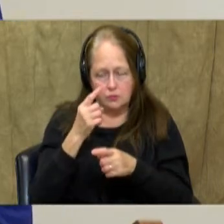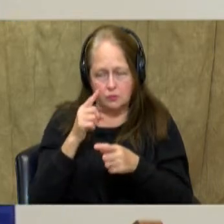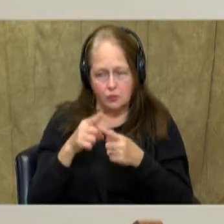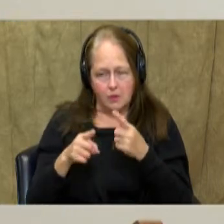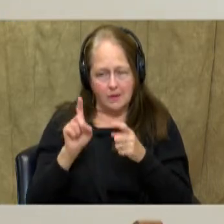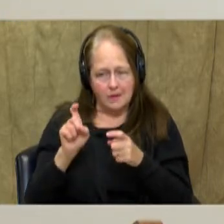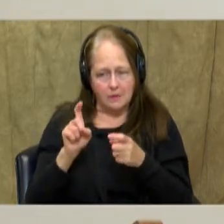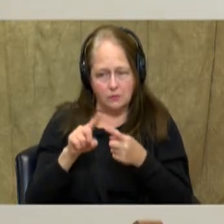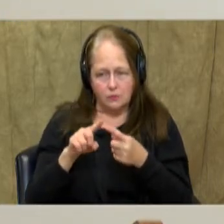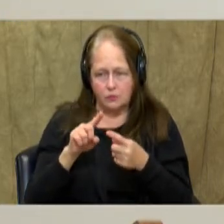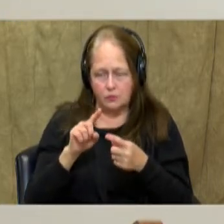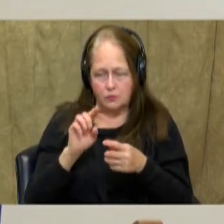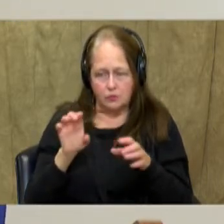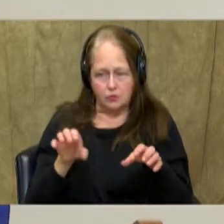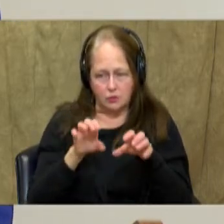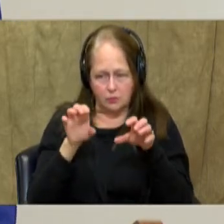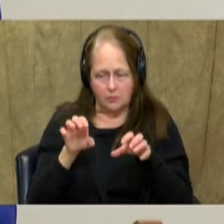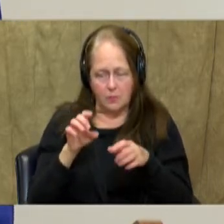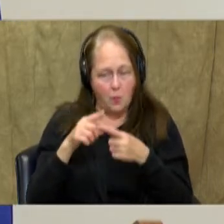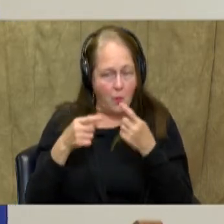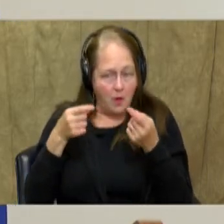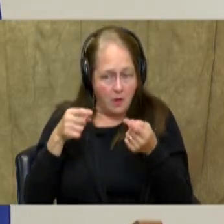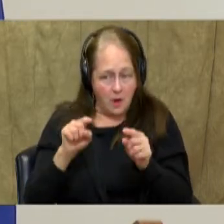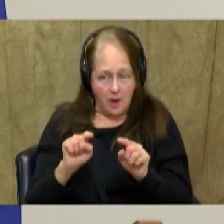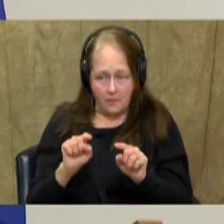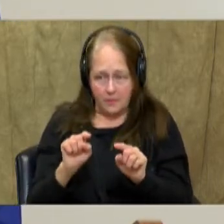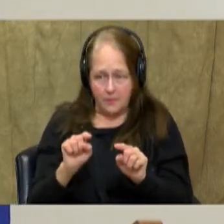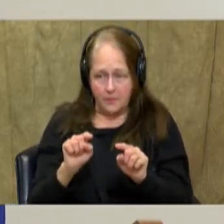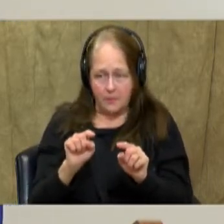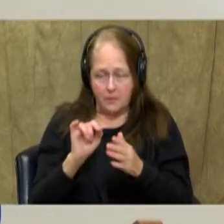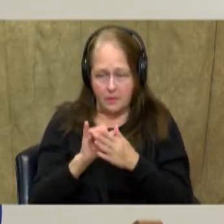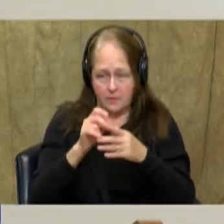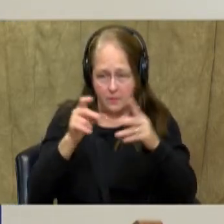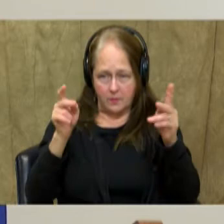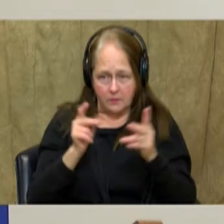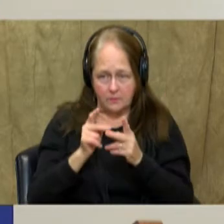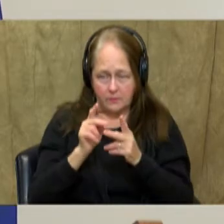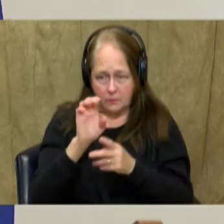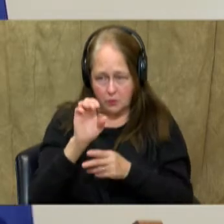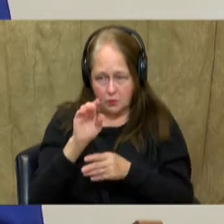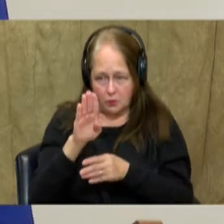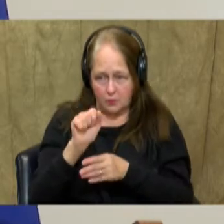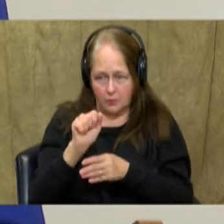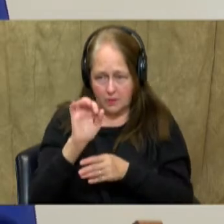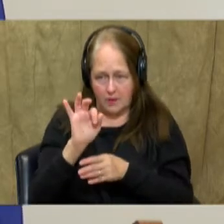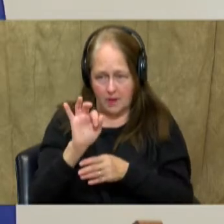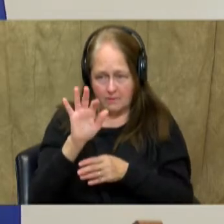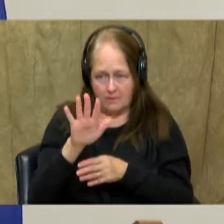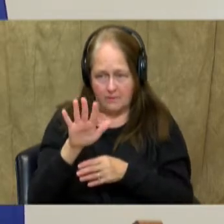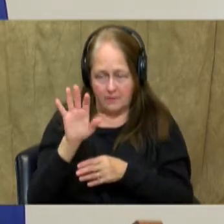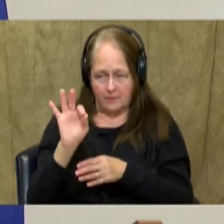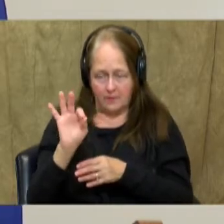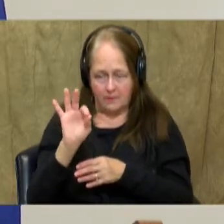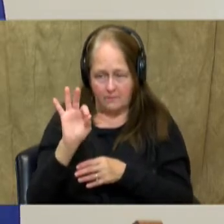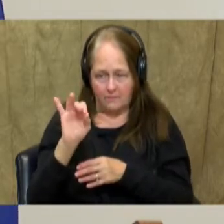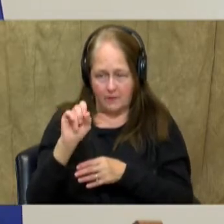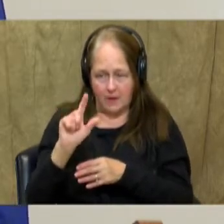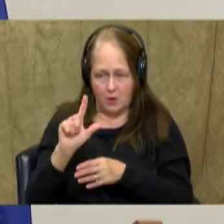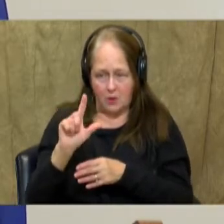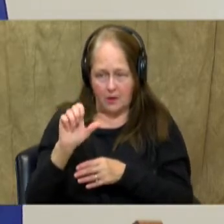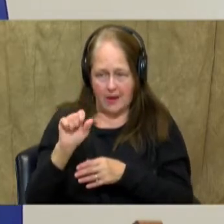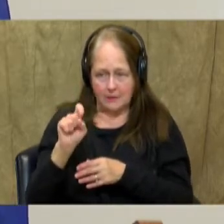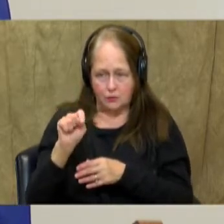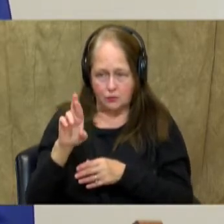do. So what ended up happening was this. In places like Cuba in 1959, Fidel Castro